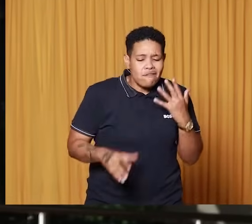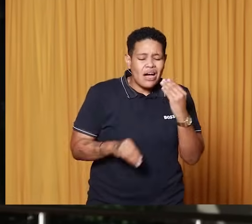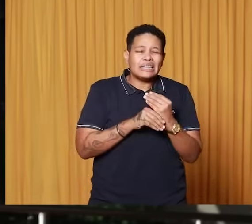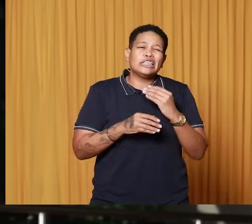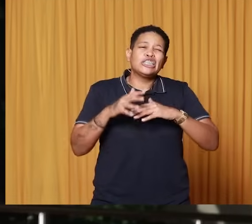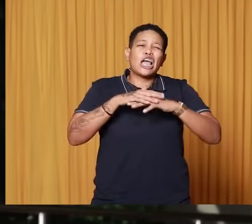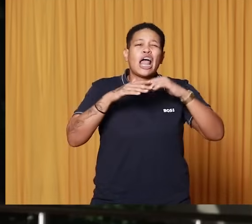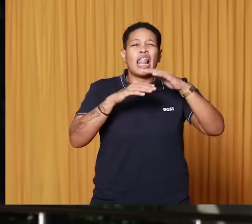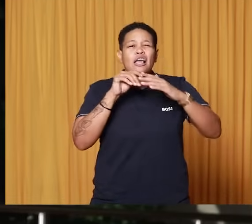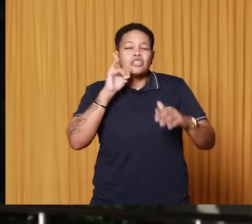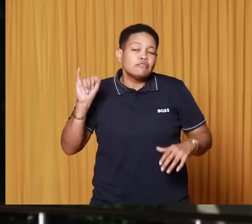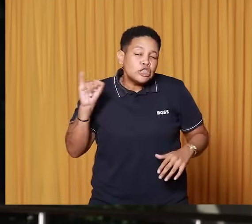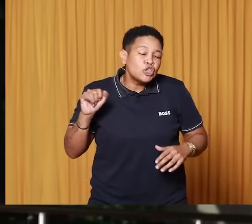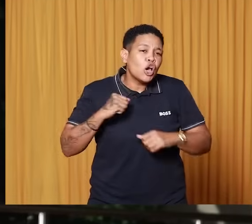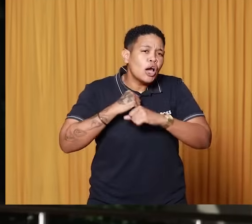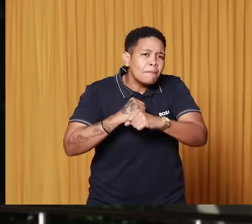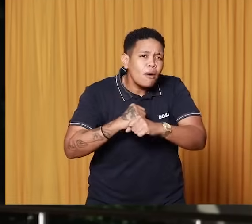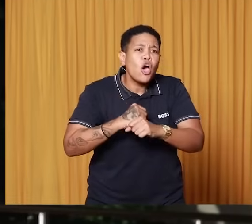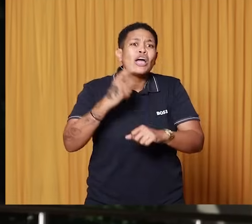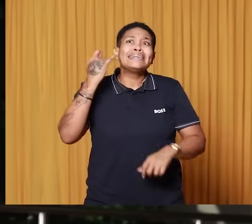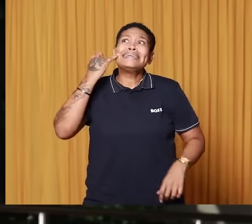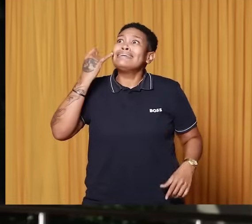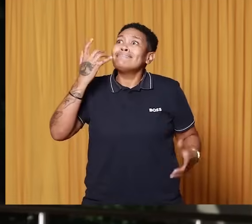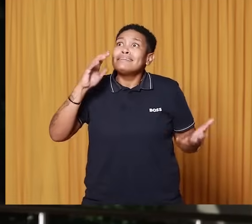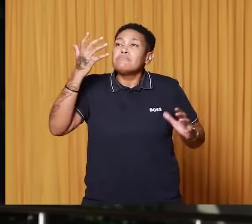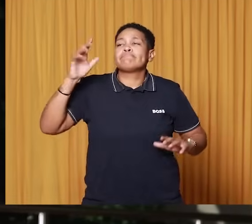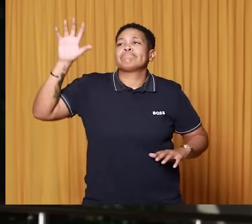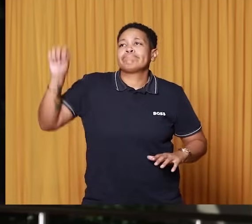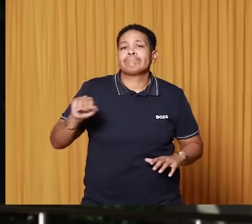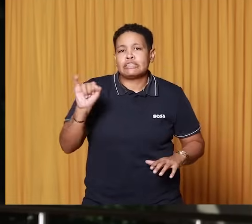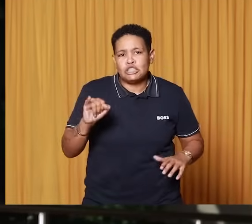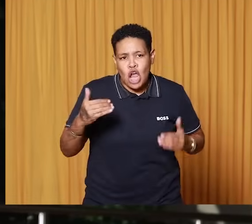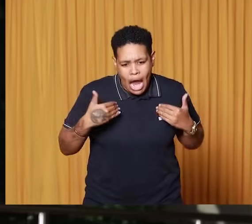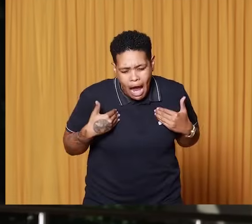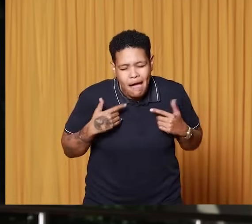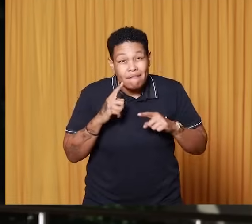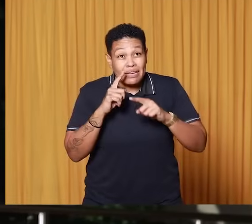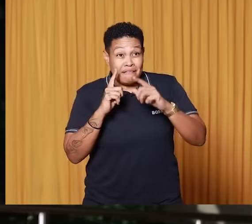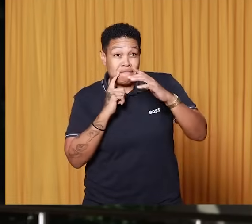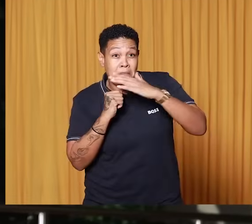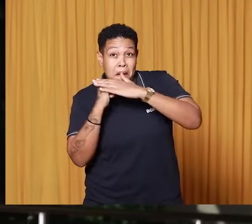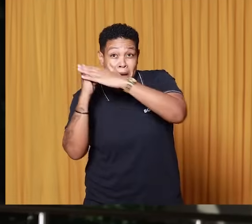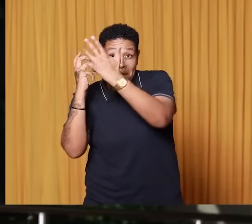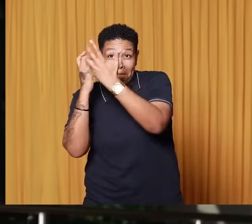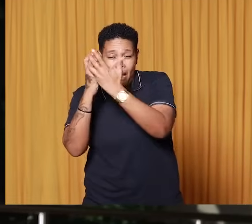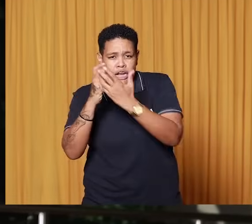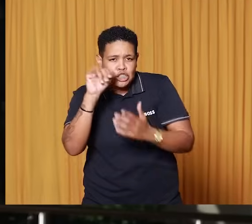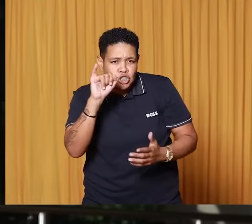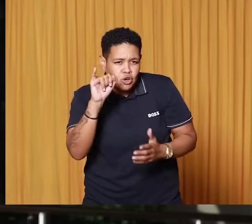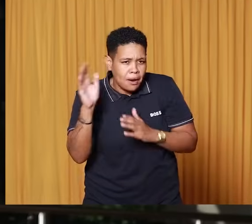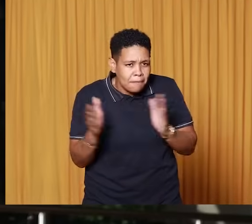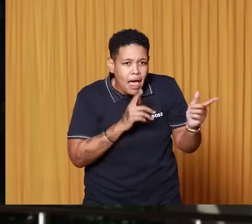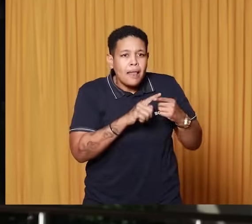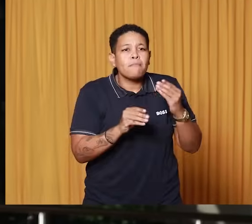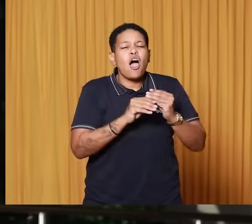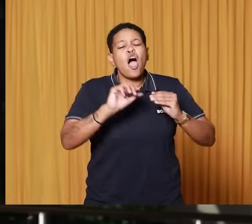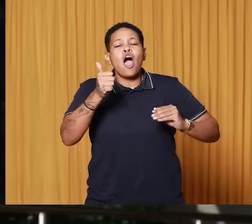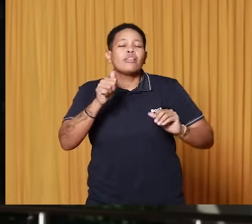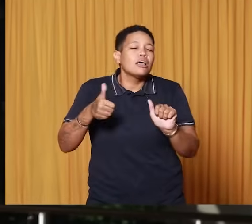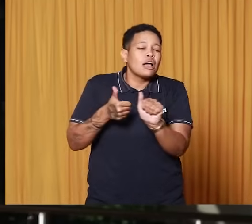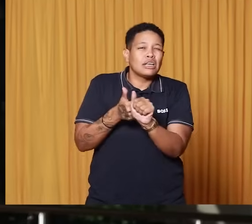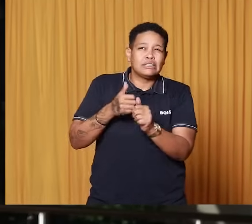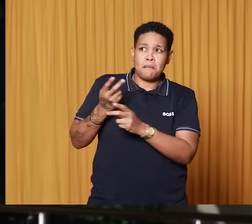additional layers of insurance protection that are triggered once specific impact thresholds are met, along with contingent credit